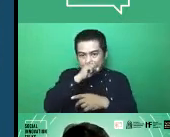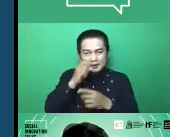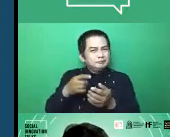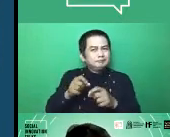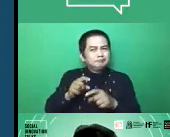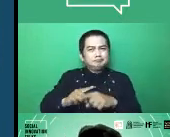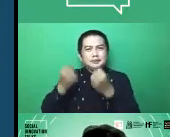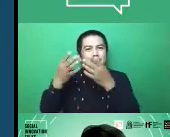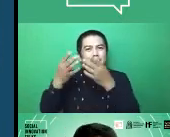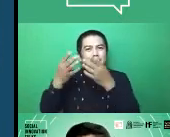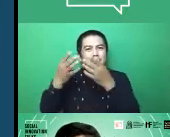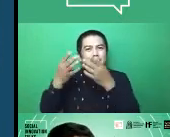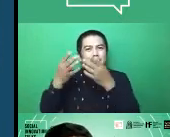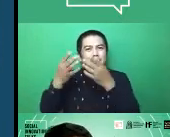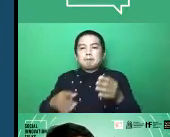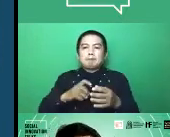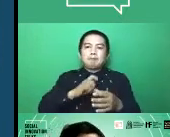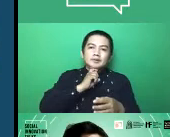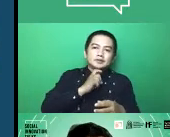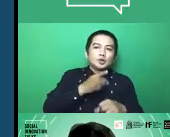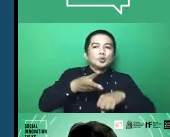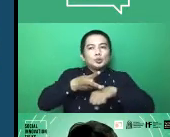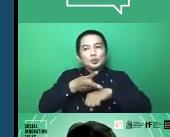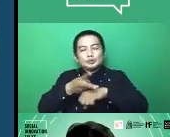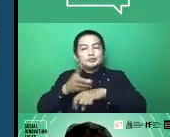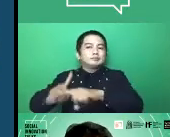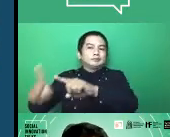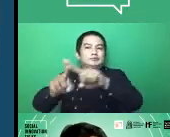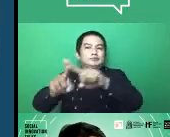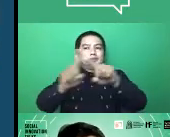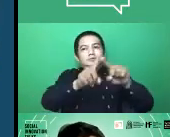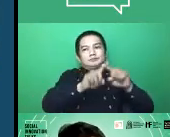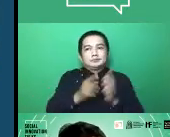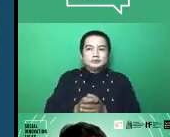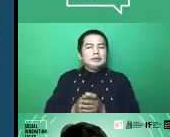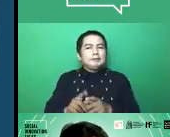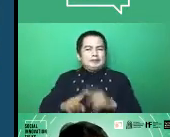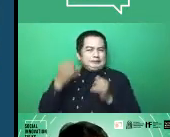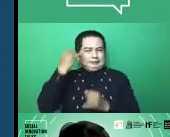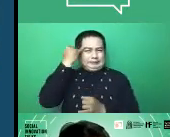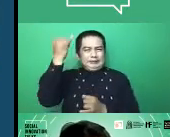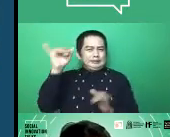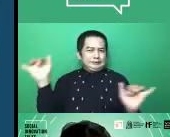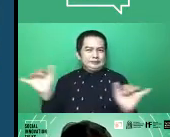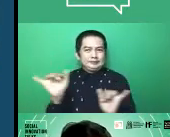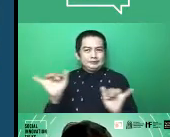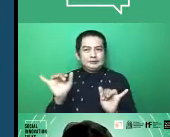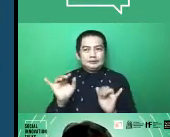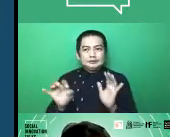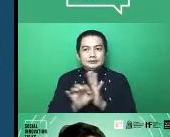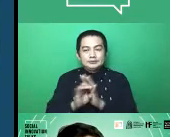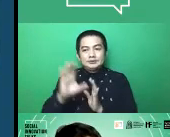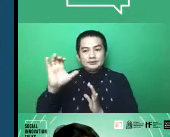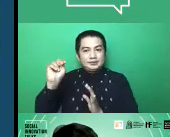It can be metal, could be wood, many different things. But the same idea is there. So for example, if you're looking at a CNC